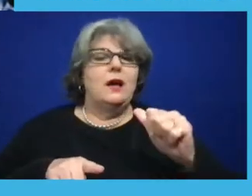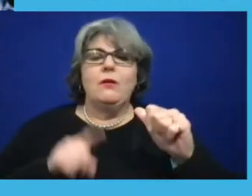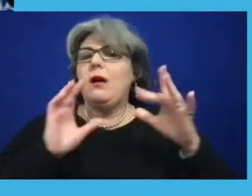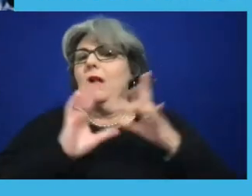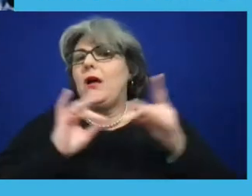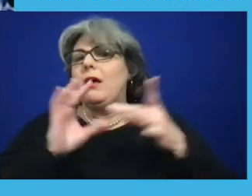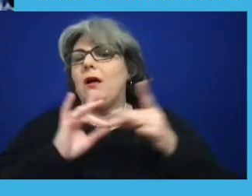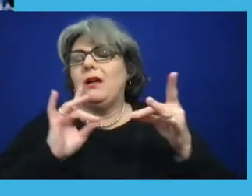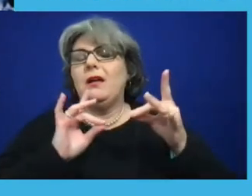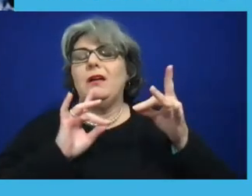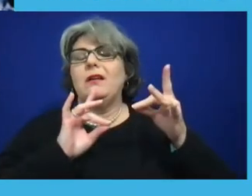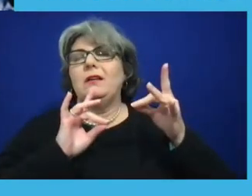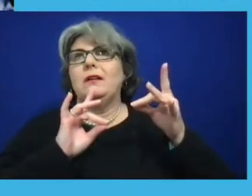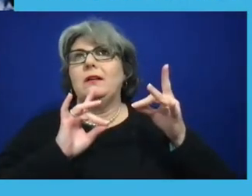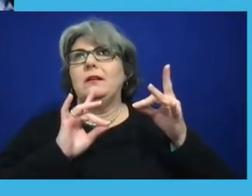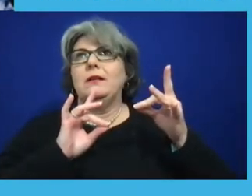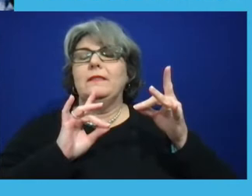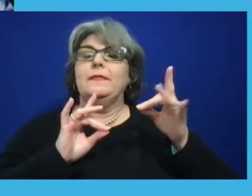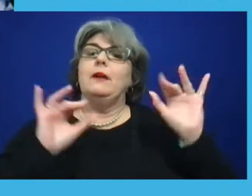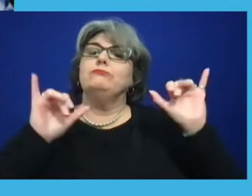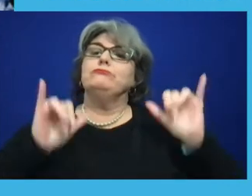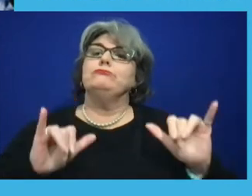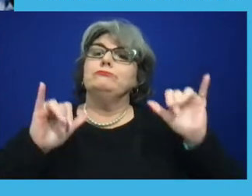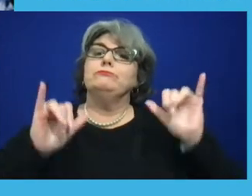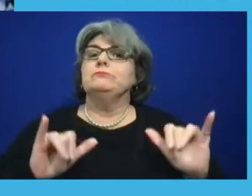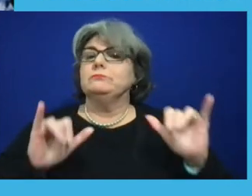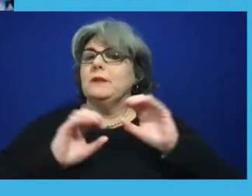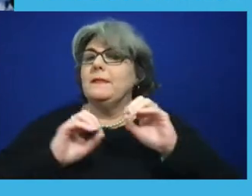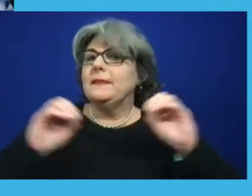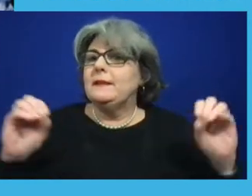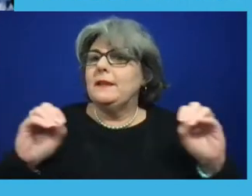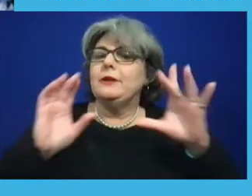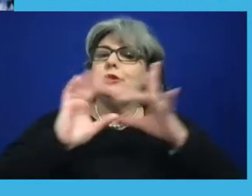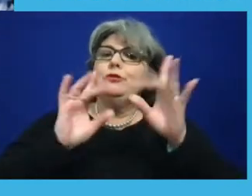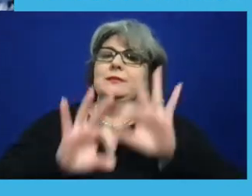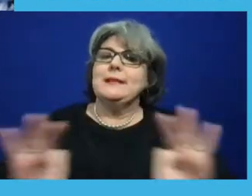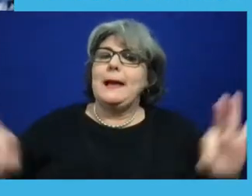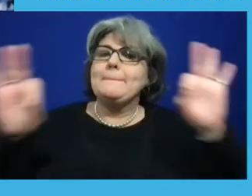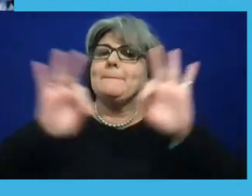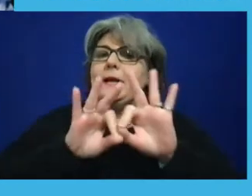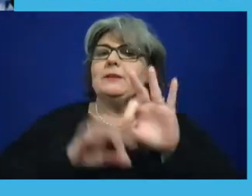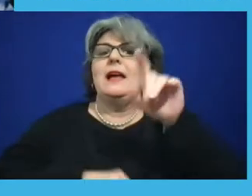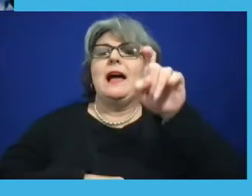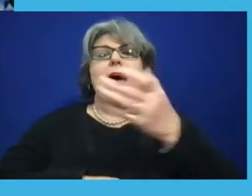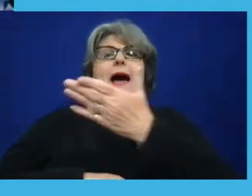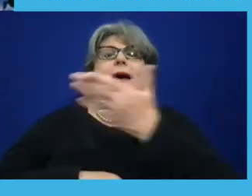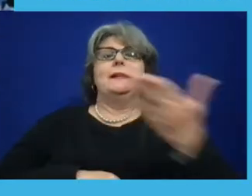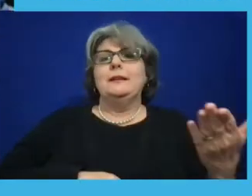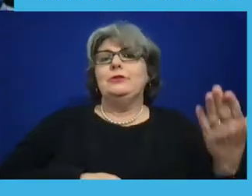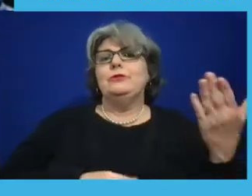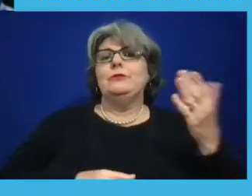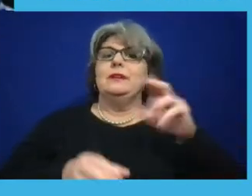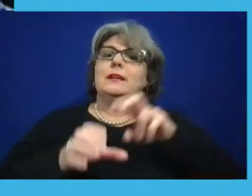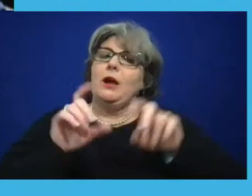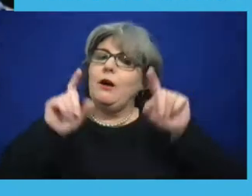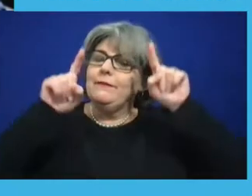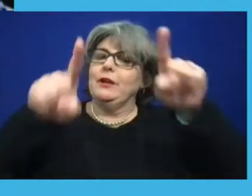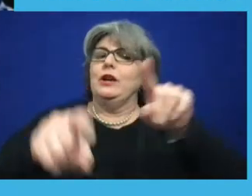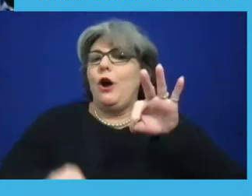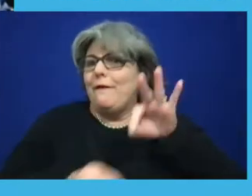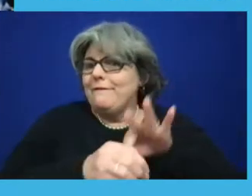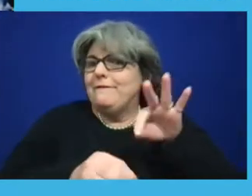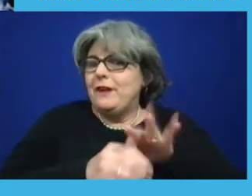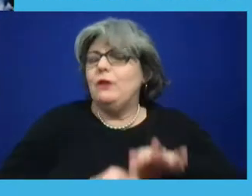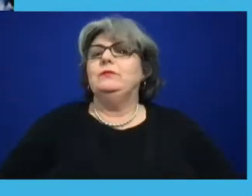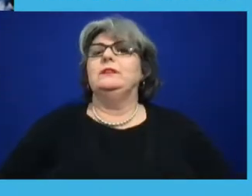out. Don't get bamboozled and fall for the okey-doke that nothing that you say